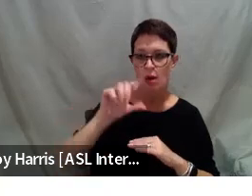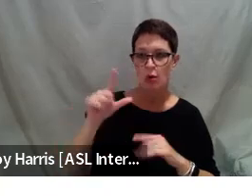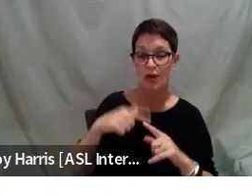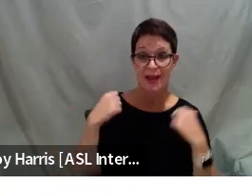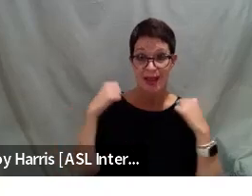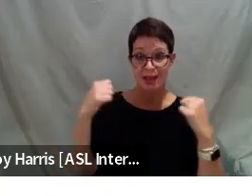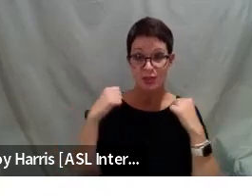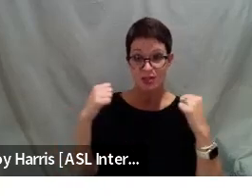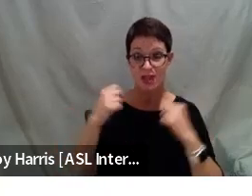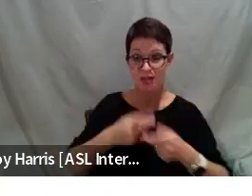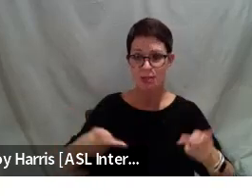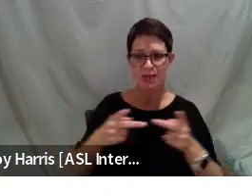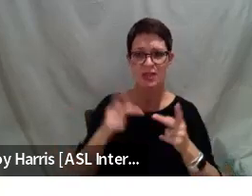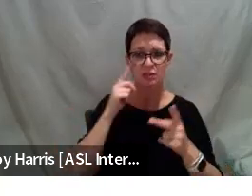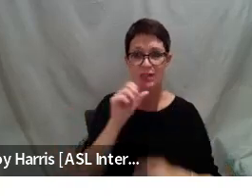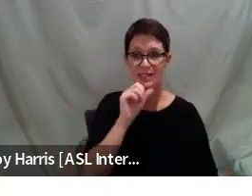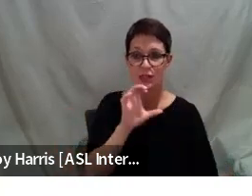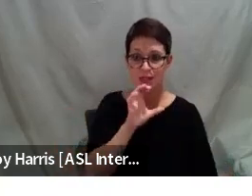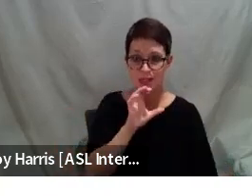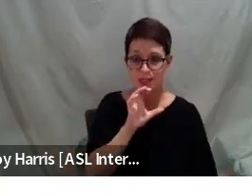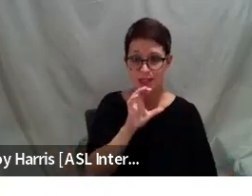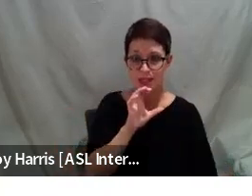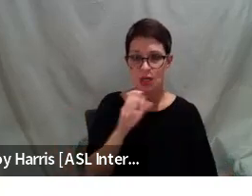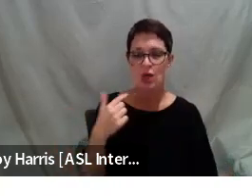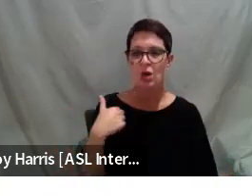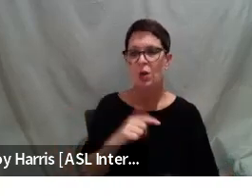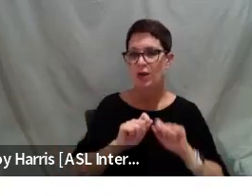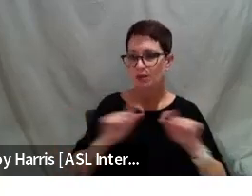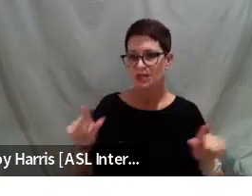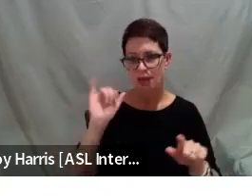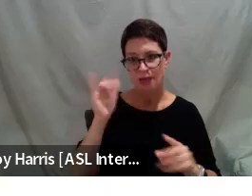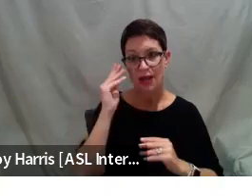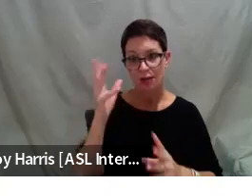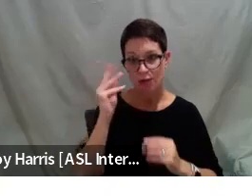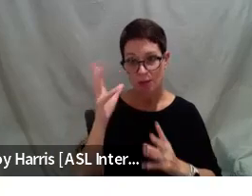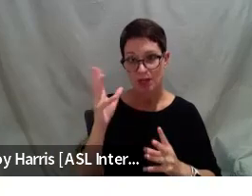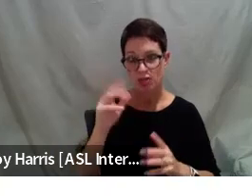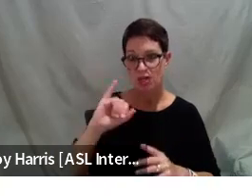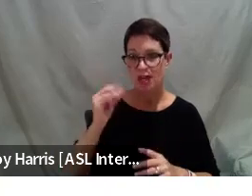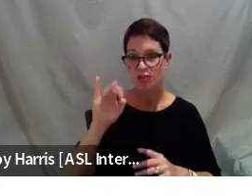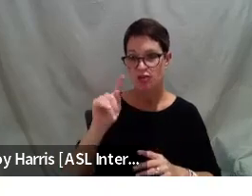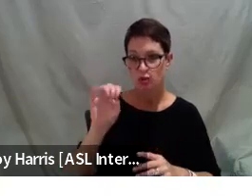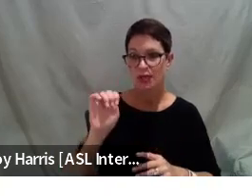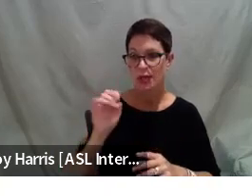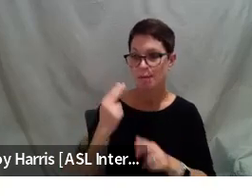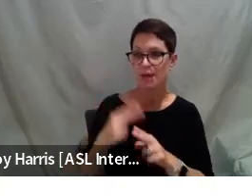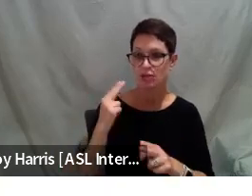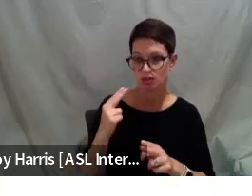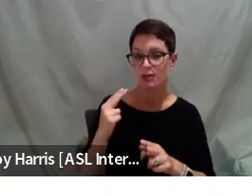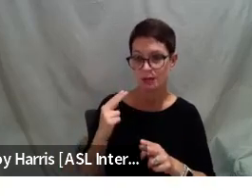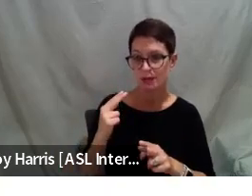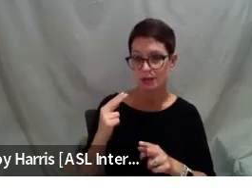exercise facilities. And we will send out all of this information, as Juliet mentioned, after